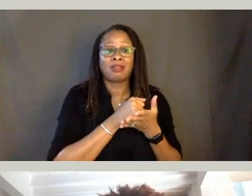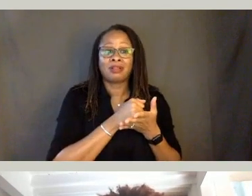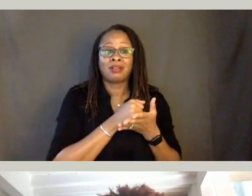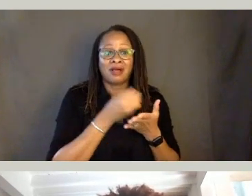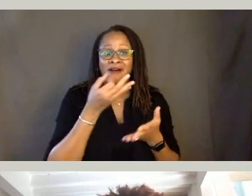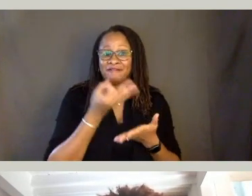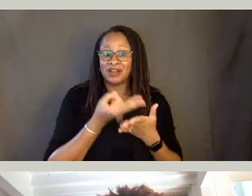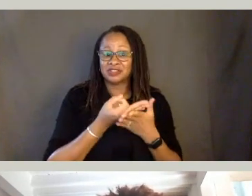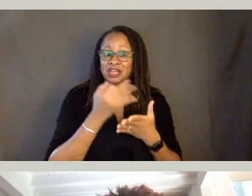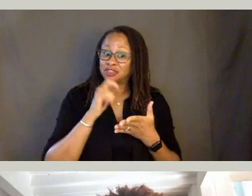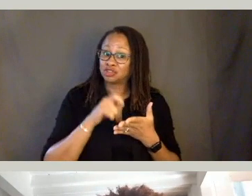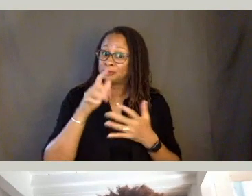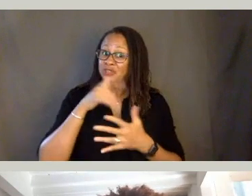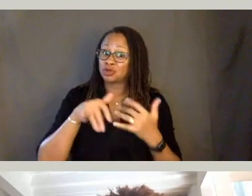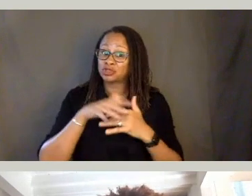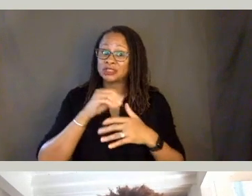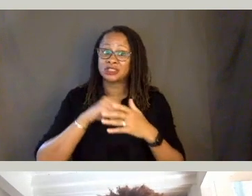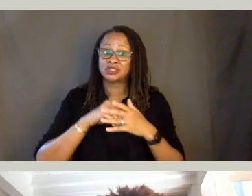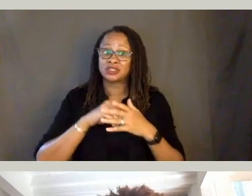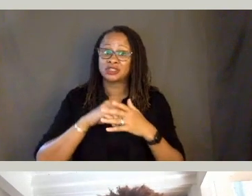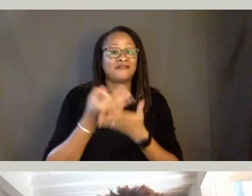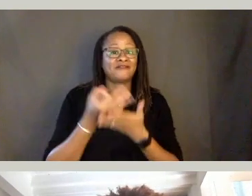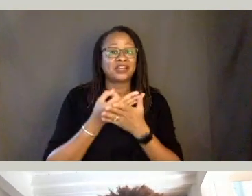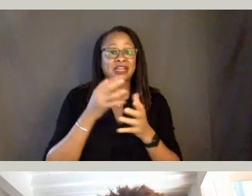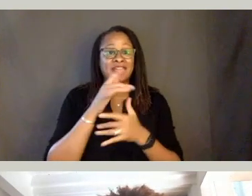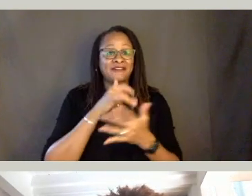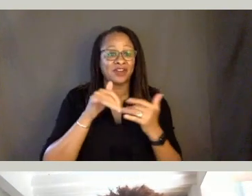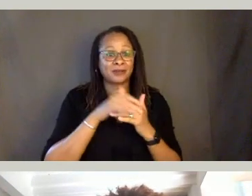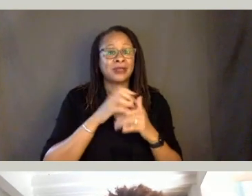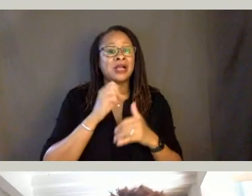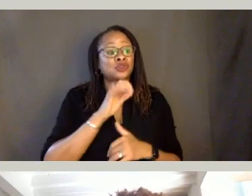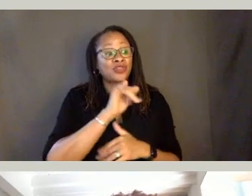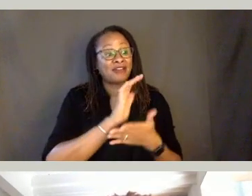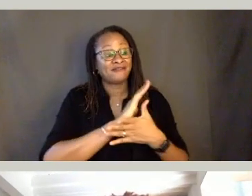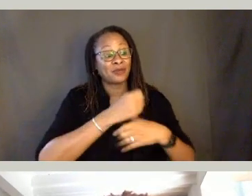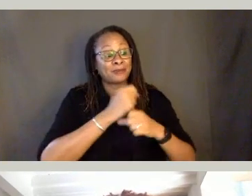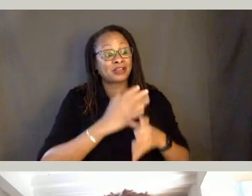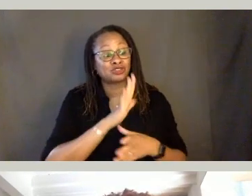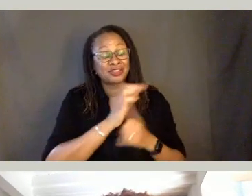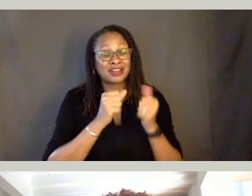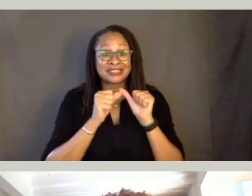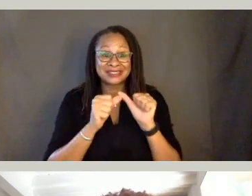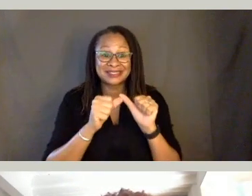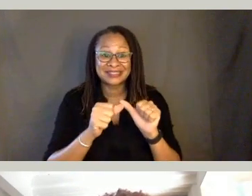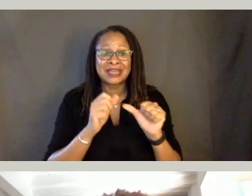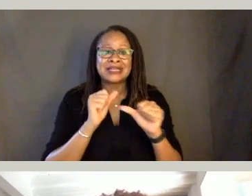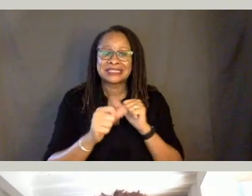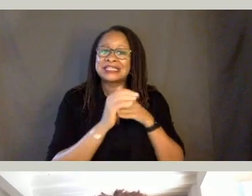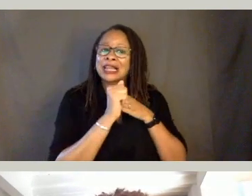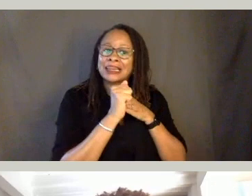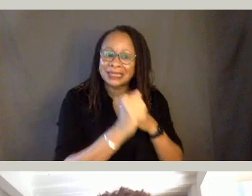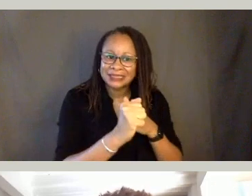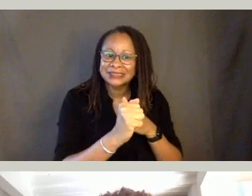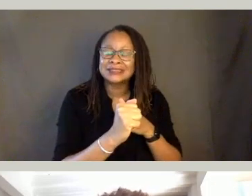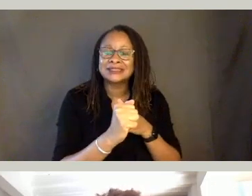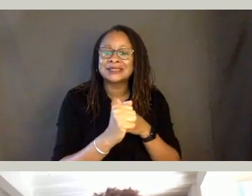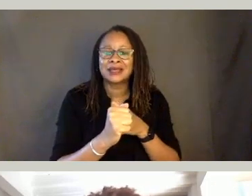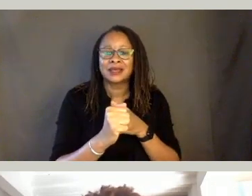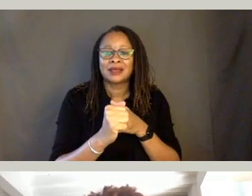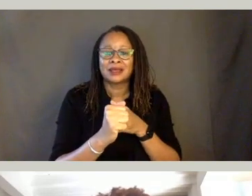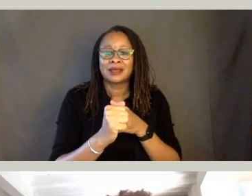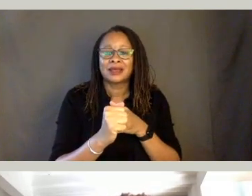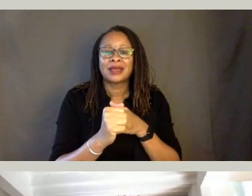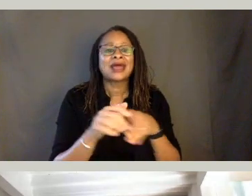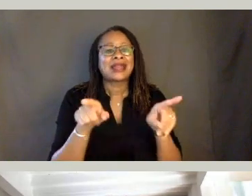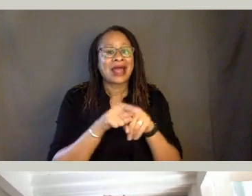socialized into our funding environment so that filmmaker sustainability still leads in